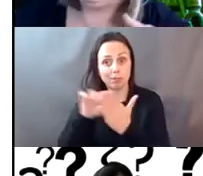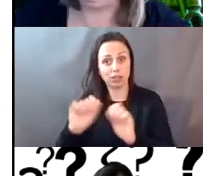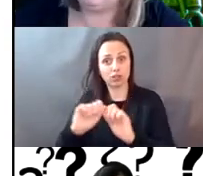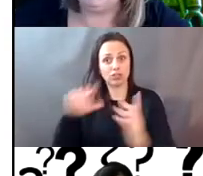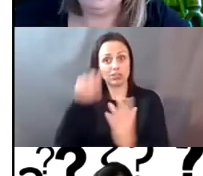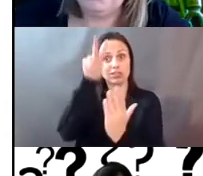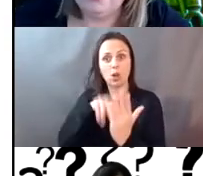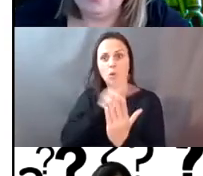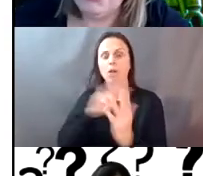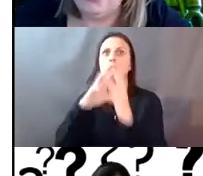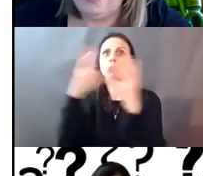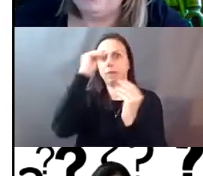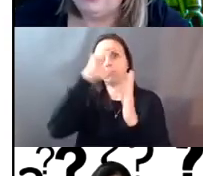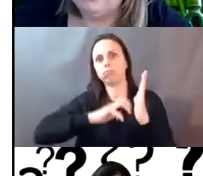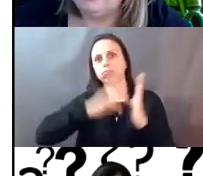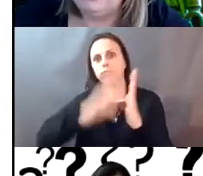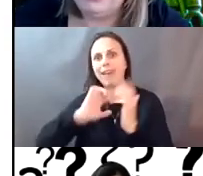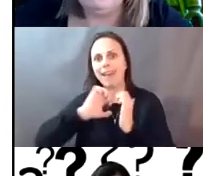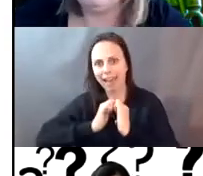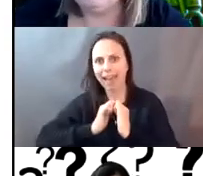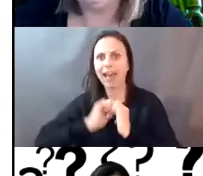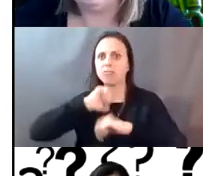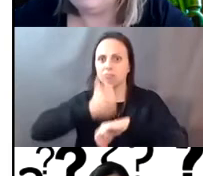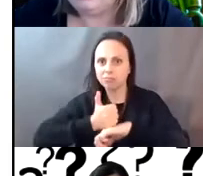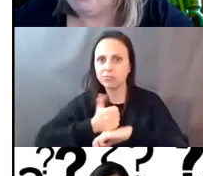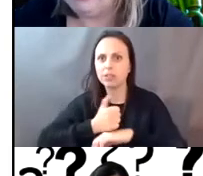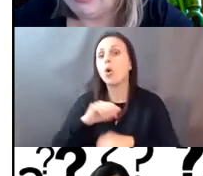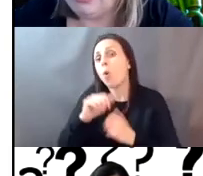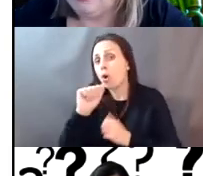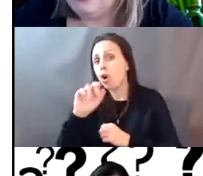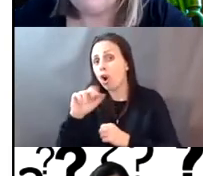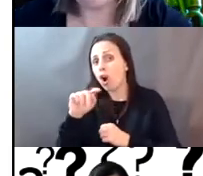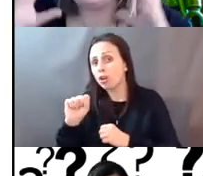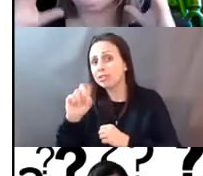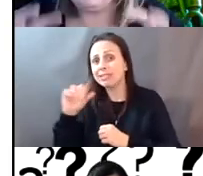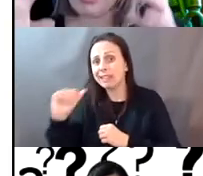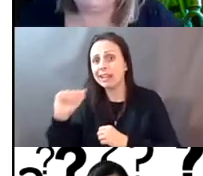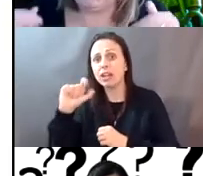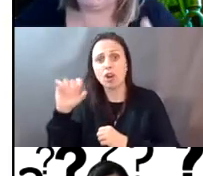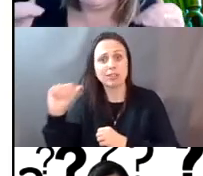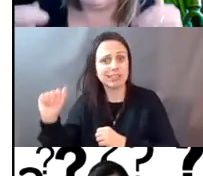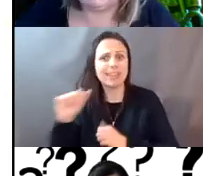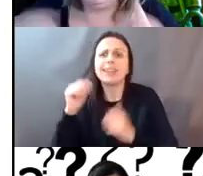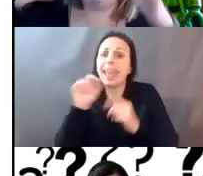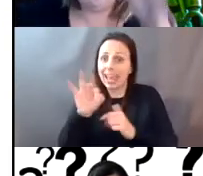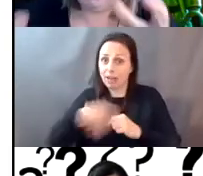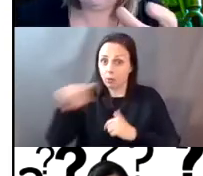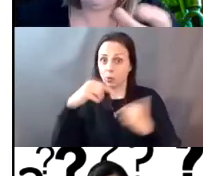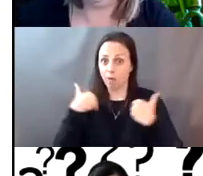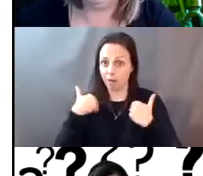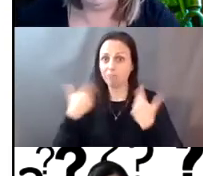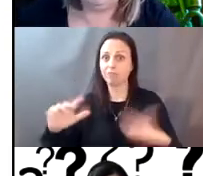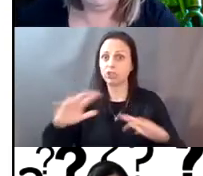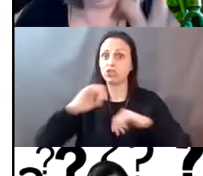that website has a whole bunch of information on how to get into arts data, or even if you go to artsdata.ca. Basically, if you have structured data, on